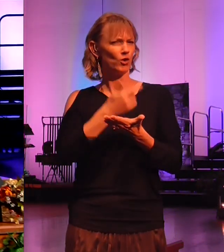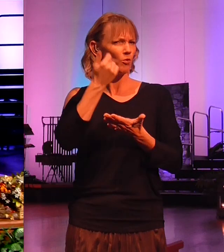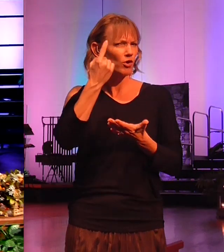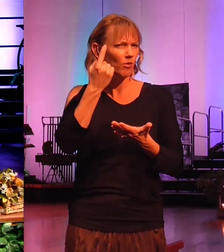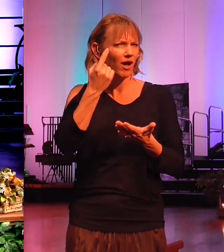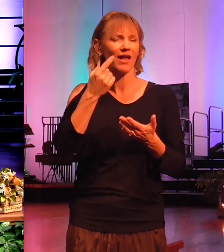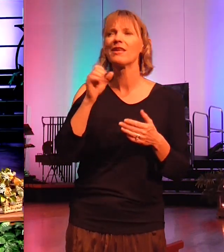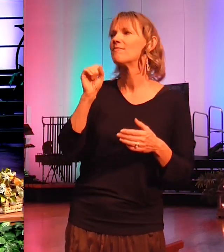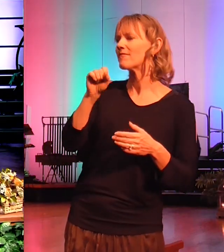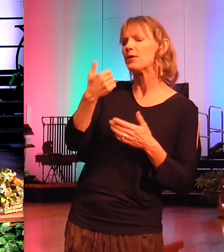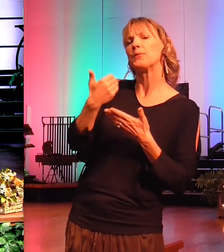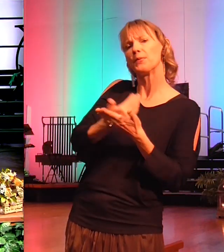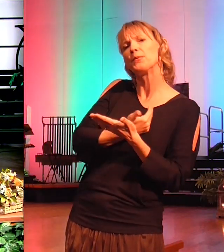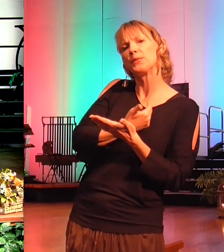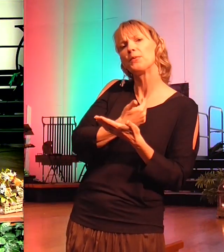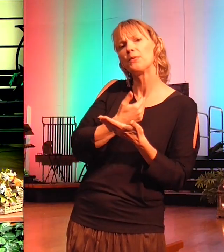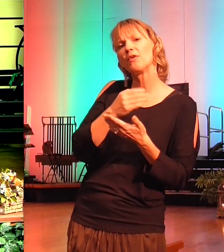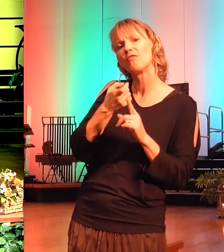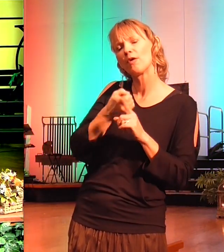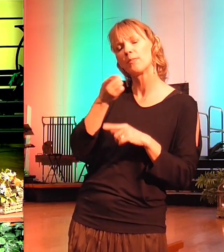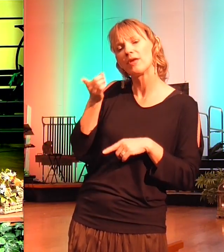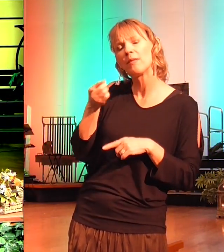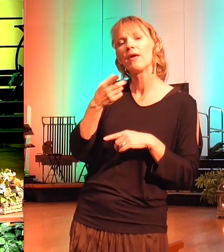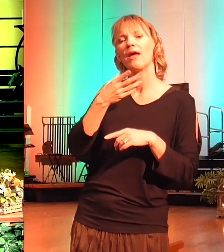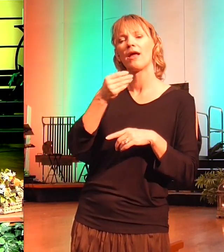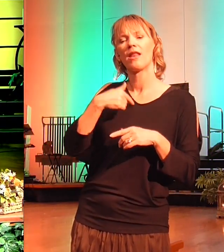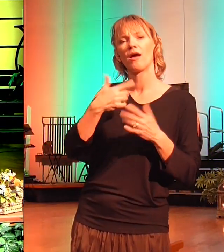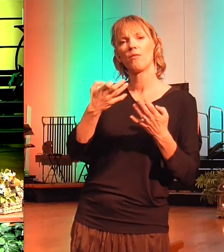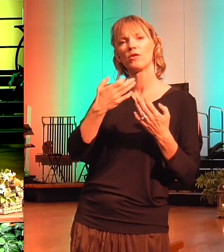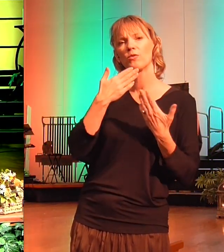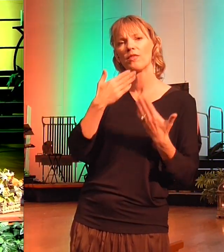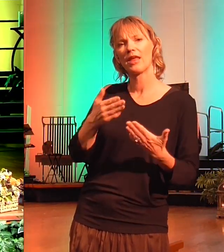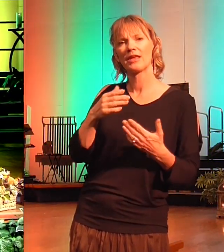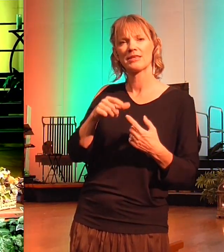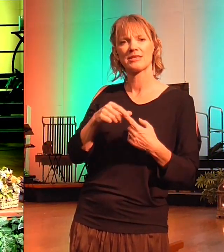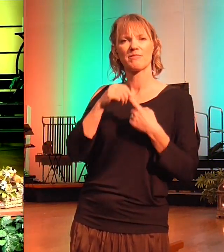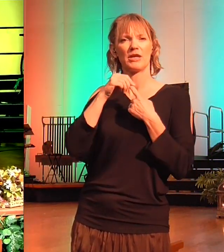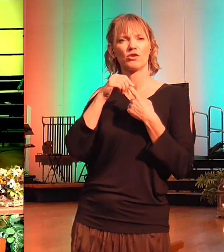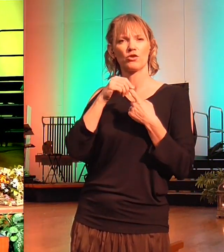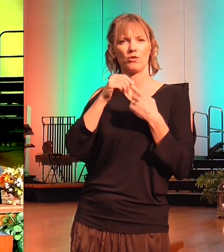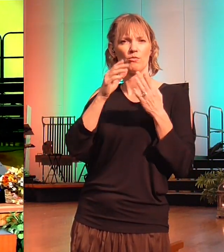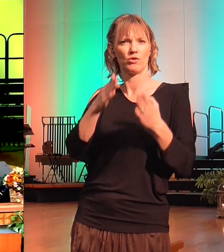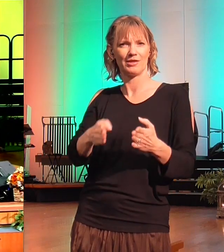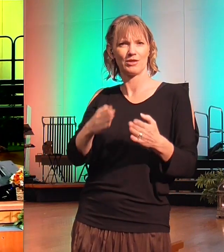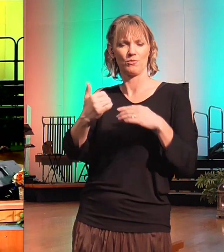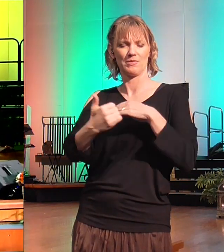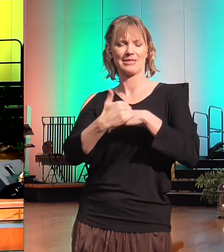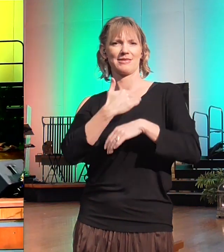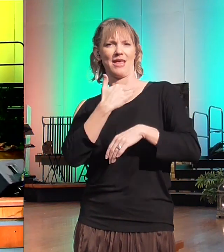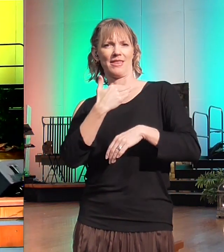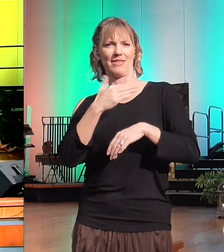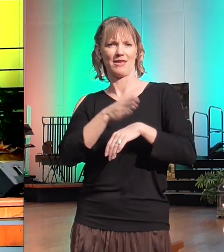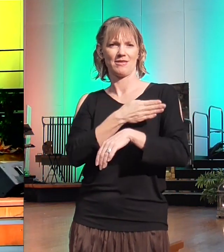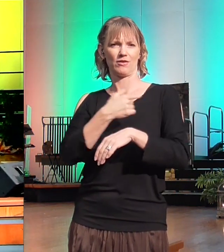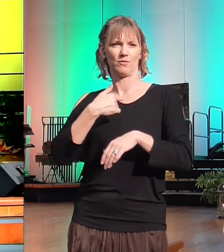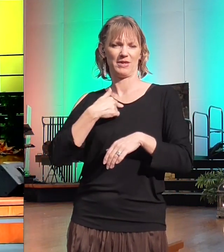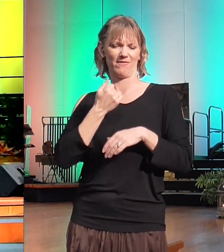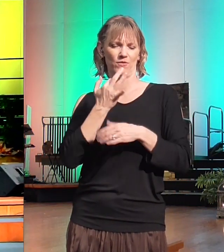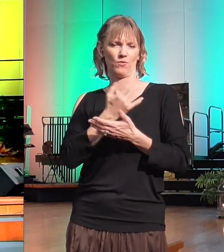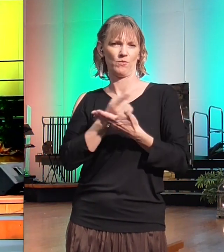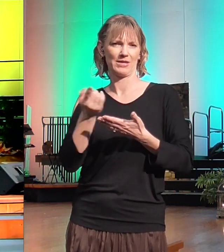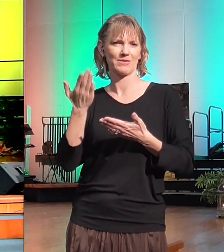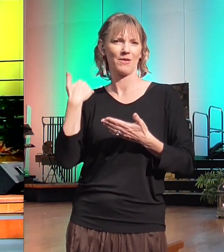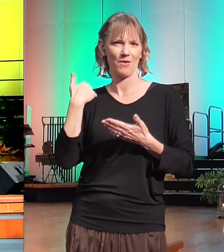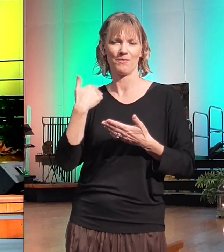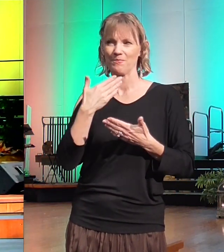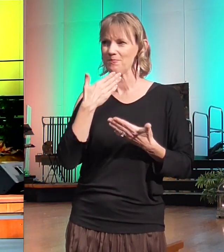pretty new one by him. And I want to thank a very special congregant who sent that song to me just a few weeks ago. So. Excellent.